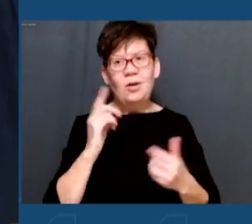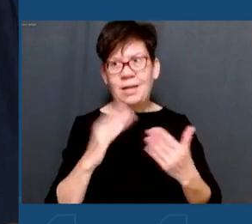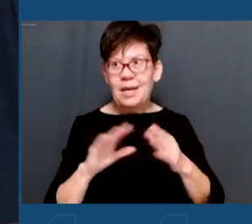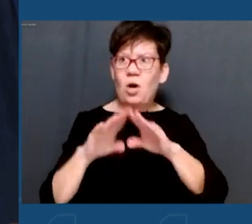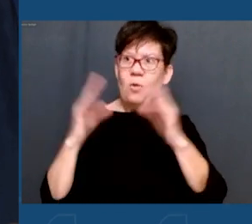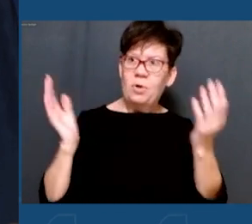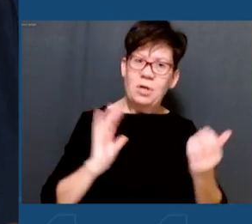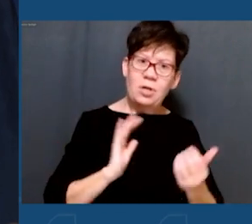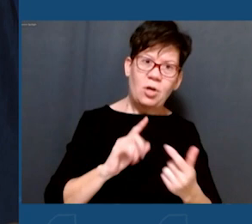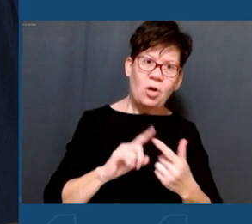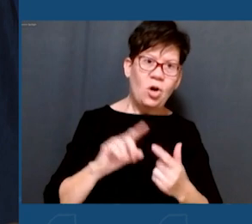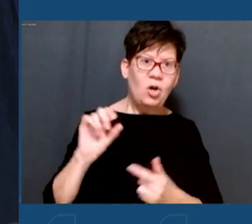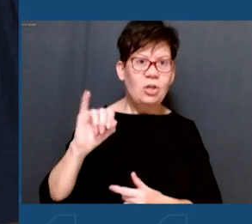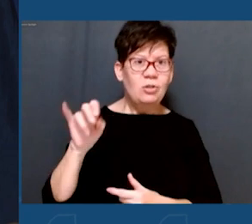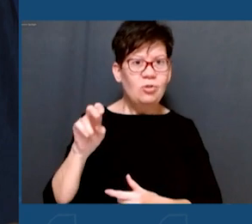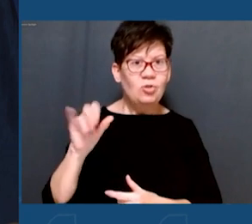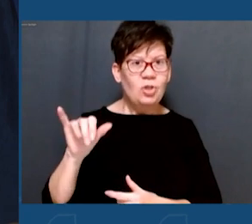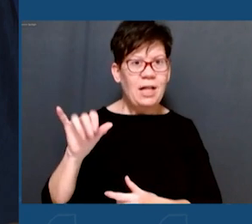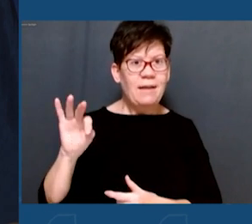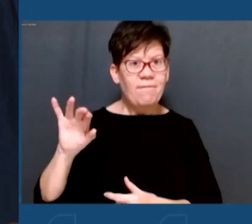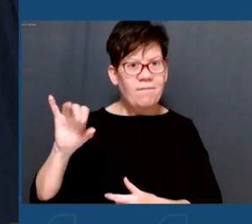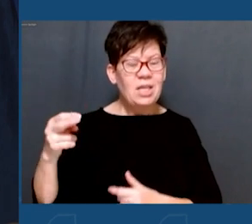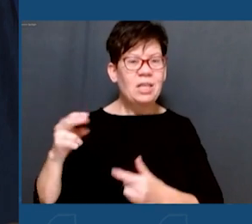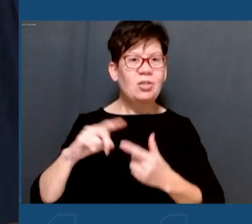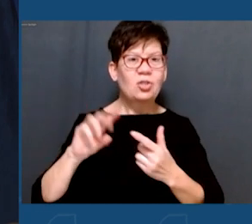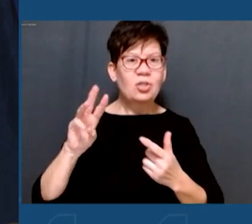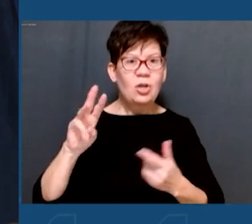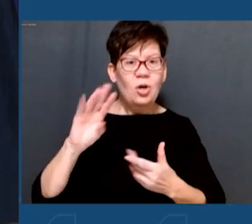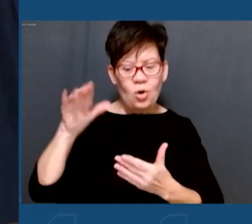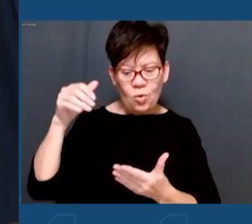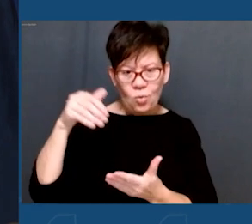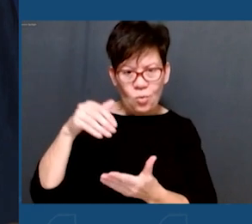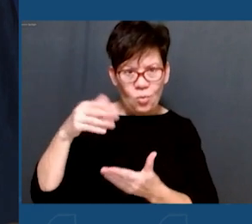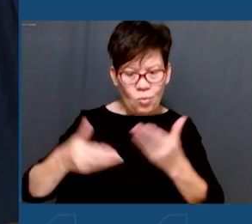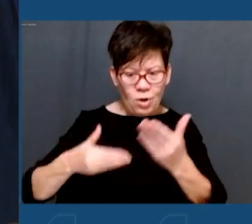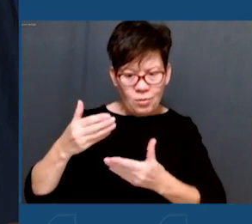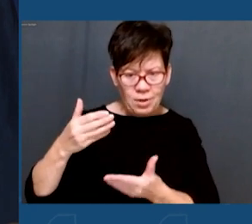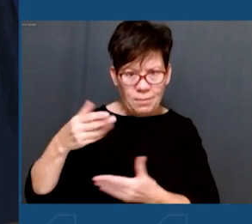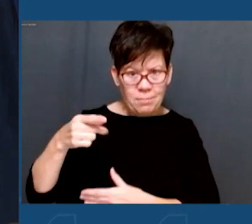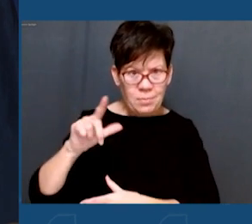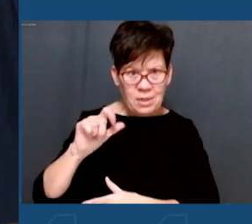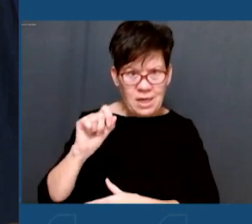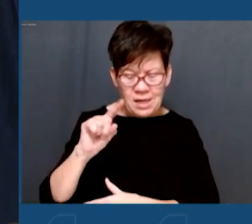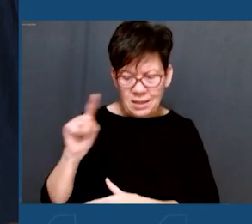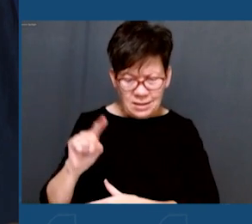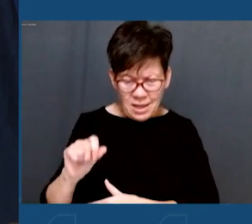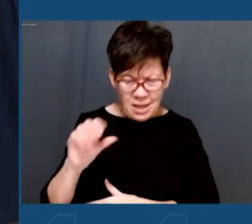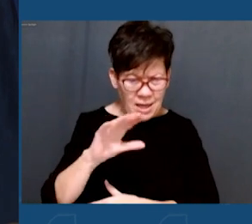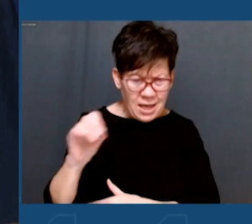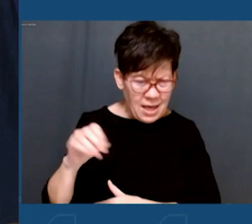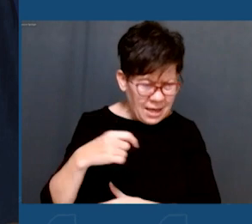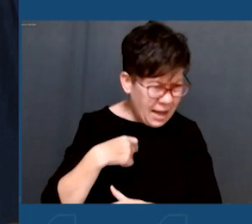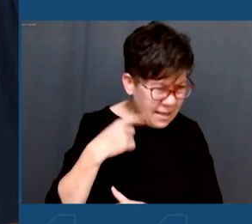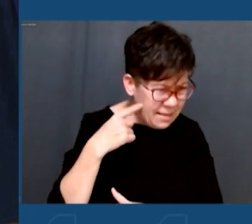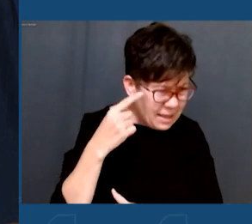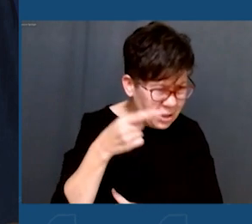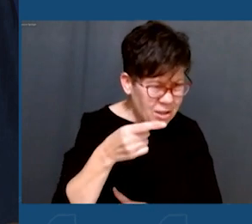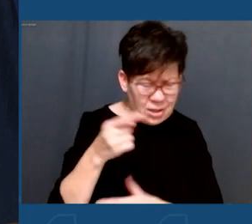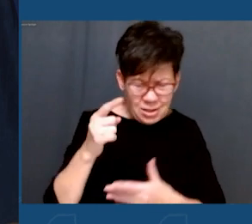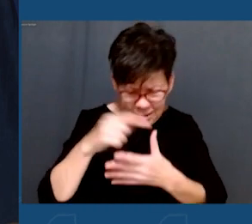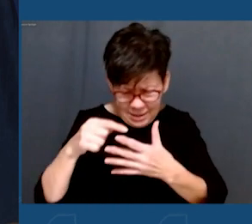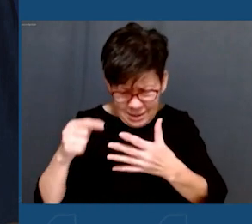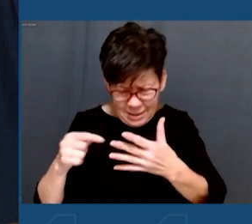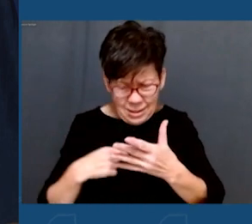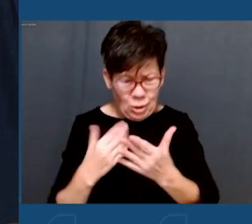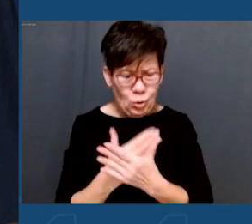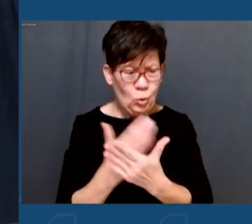shark and stingray exhibit, our welcome plaza, and our event room. And Governor, I think you either broke the ground or cut the ribbon on all of those because there's